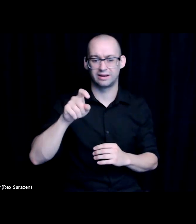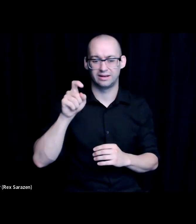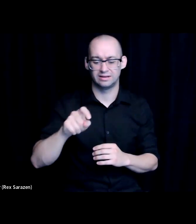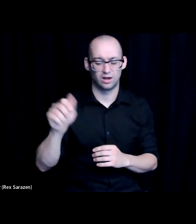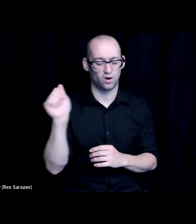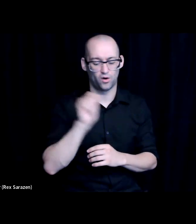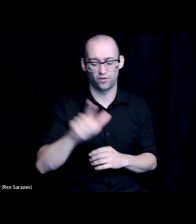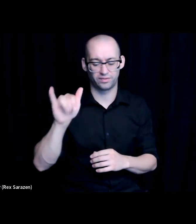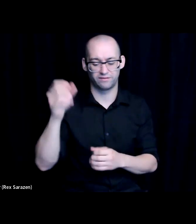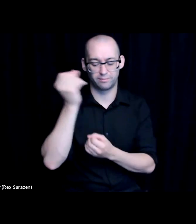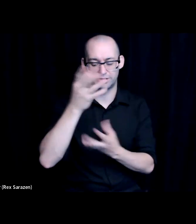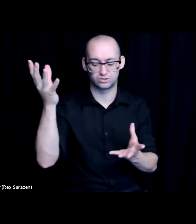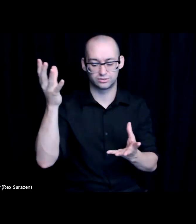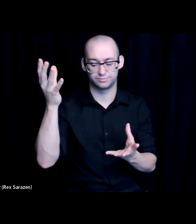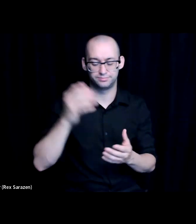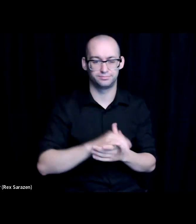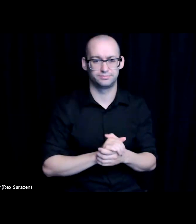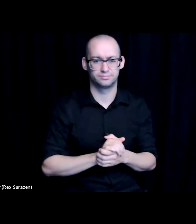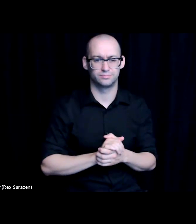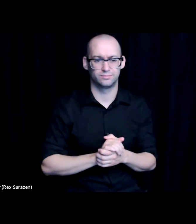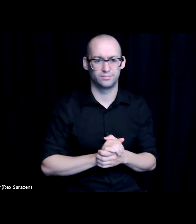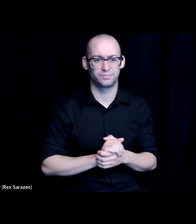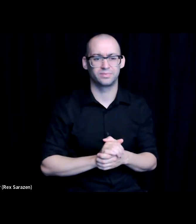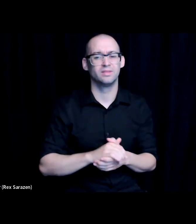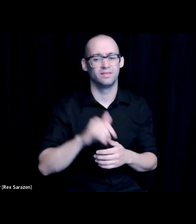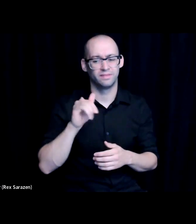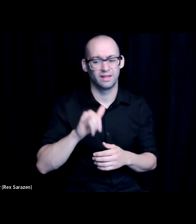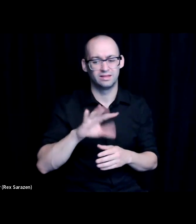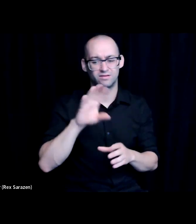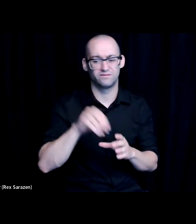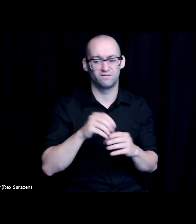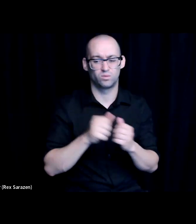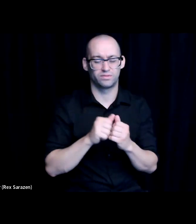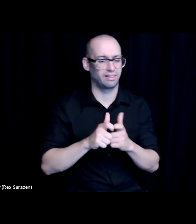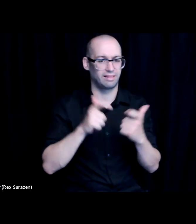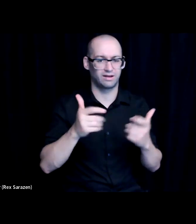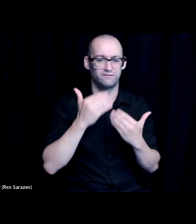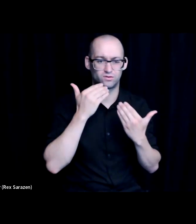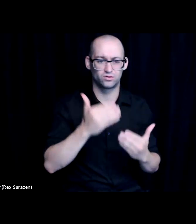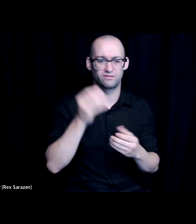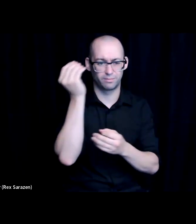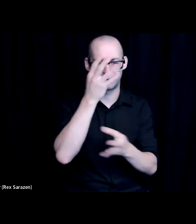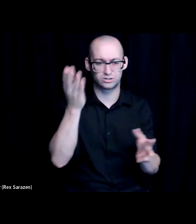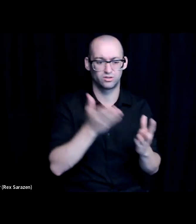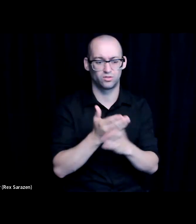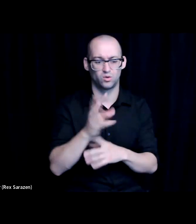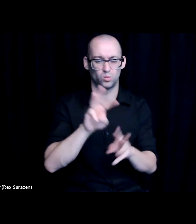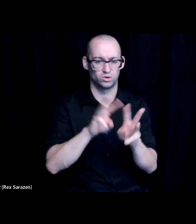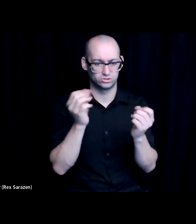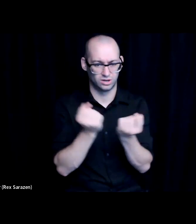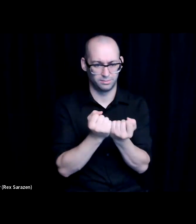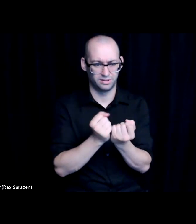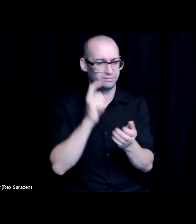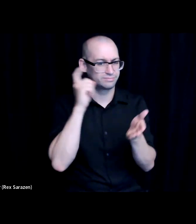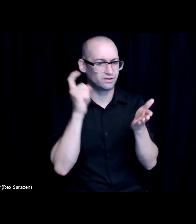then also dug into having some really good brainstorming workshops to, not only identify